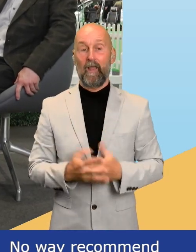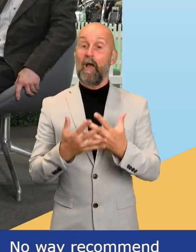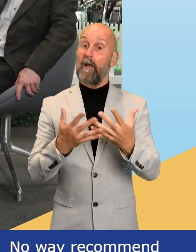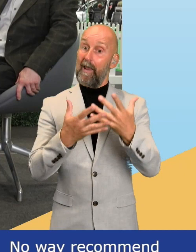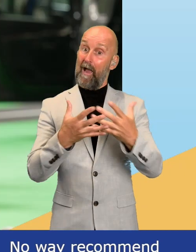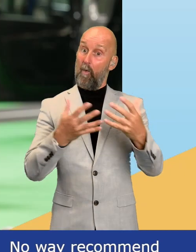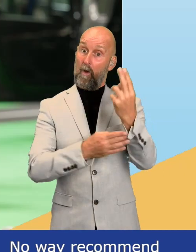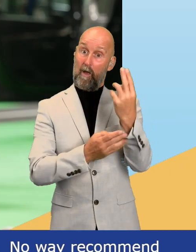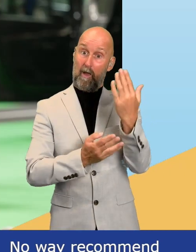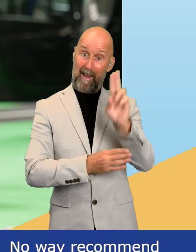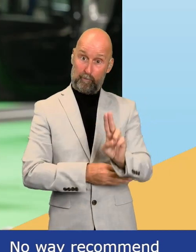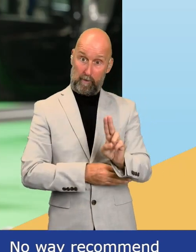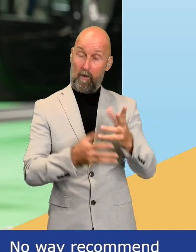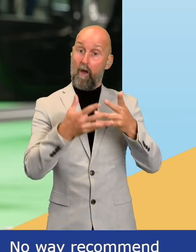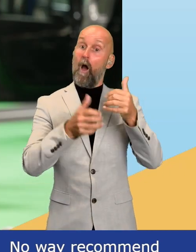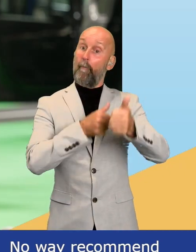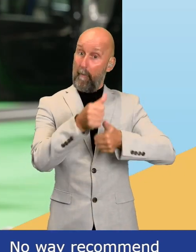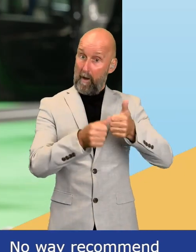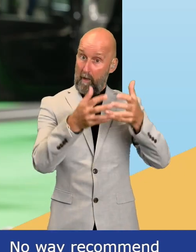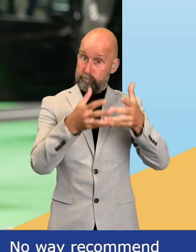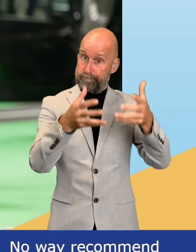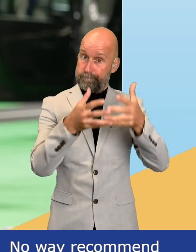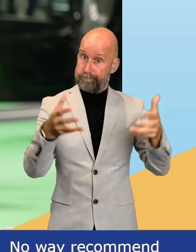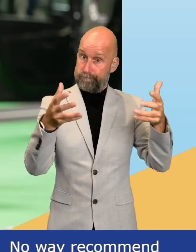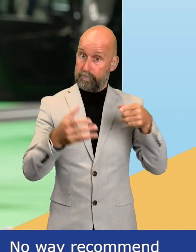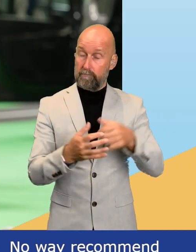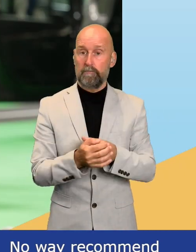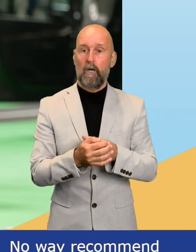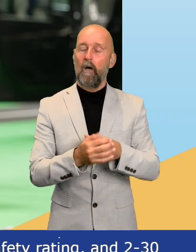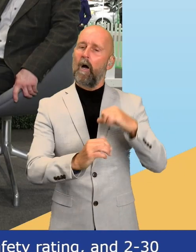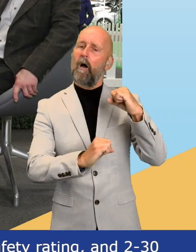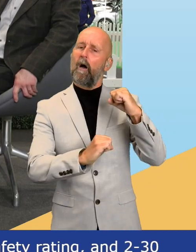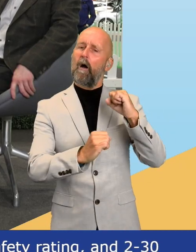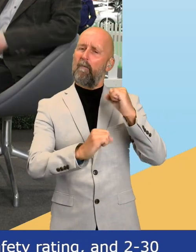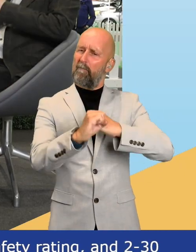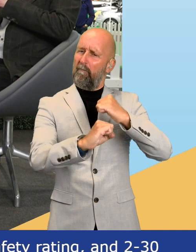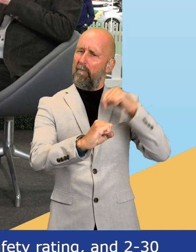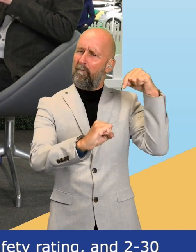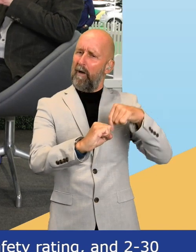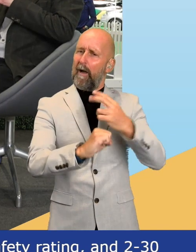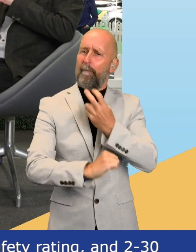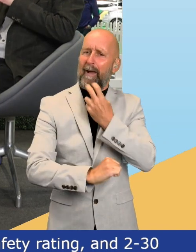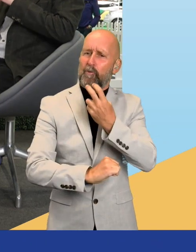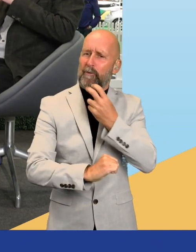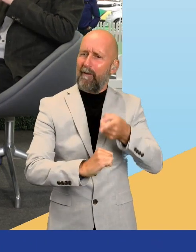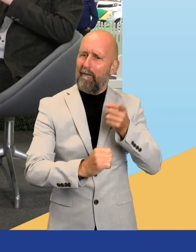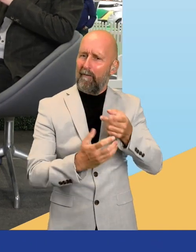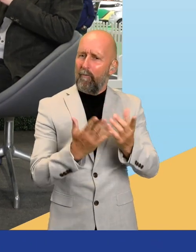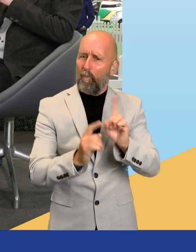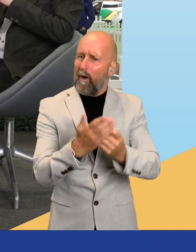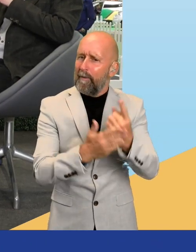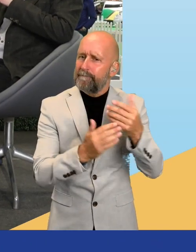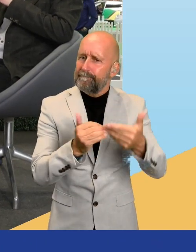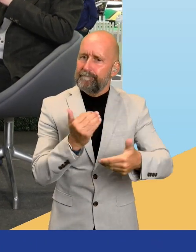of electric vehicles, what developments are you seeing with the battery technology? Yeah, so most of the advancements in battery technology